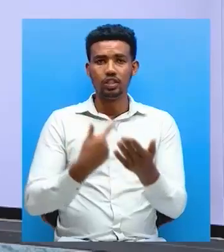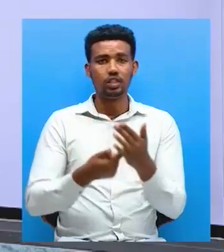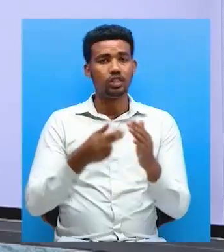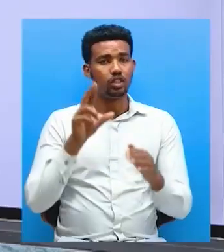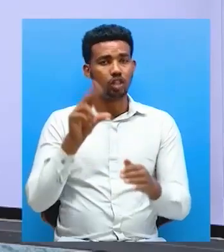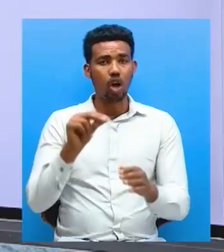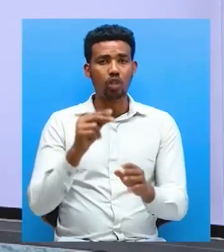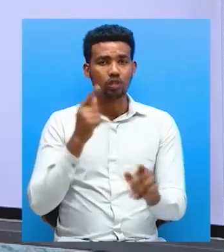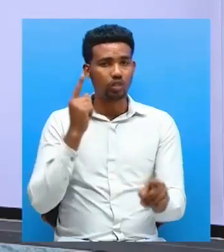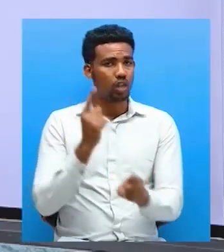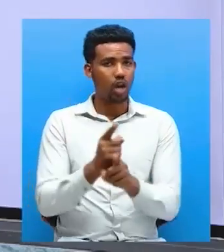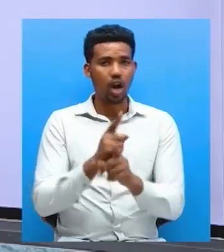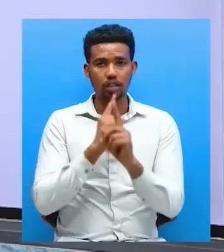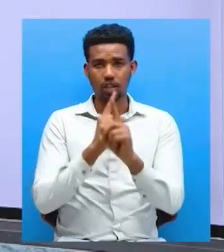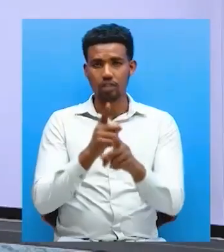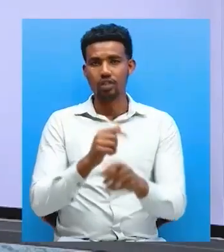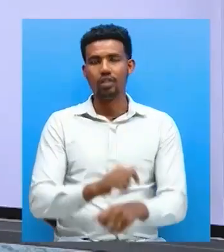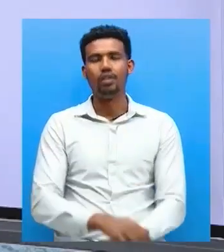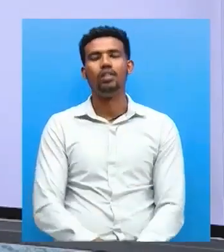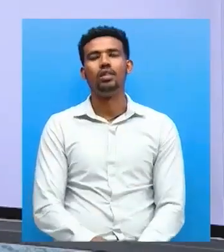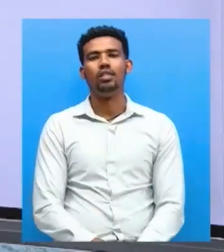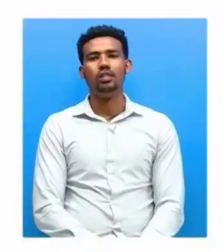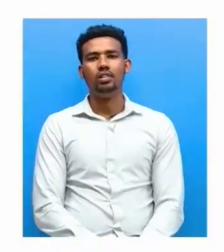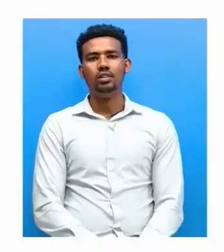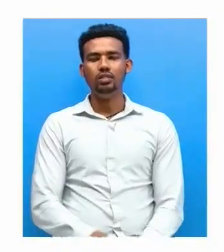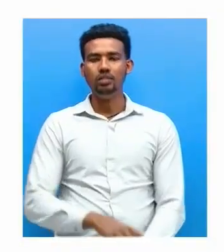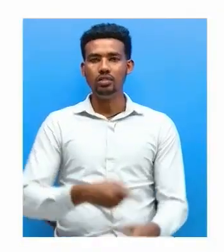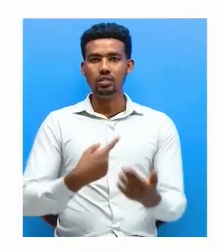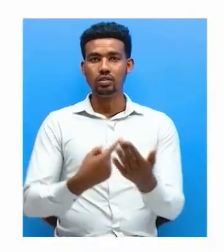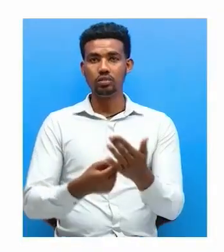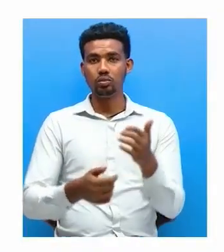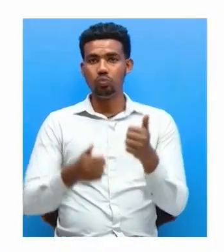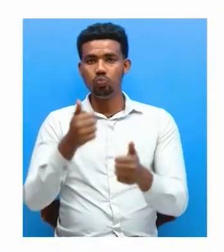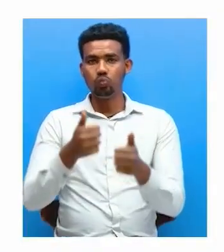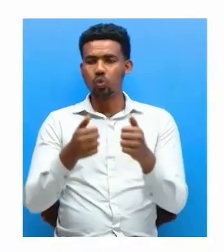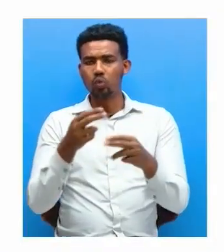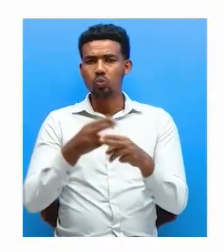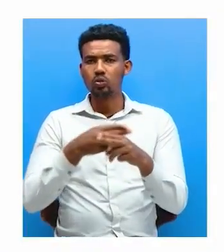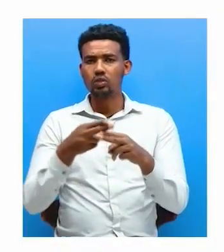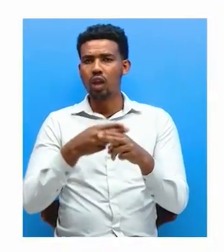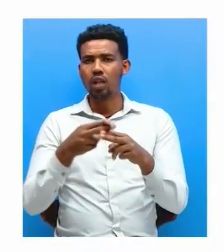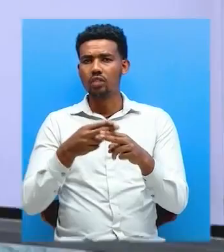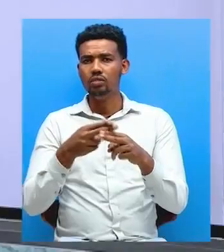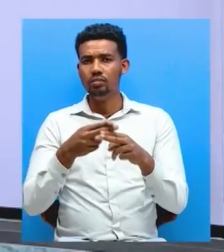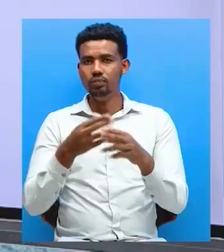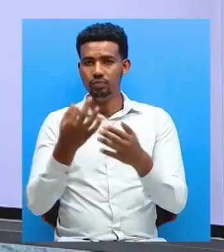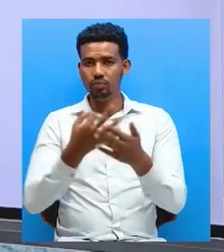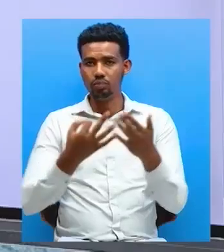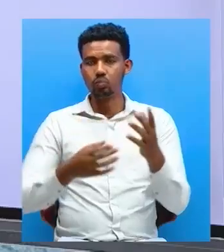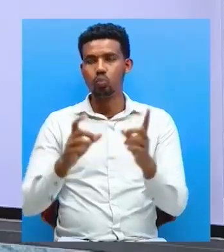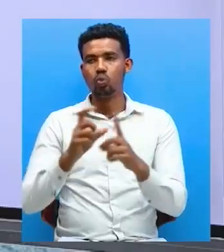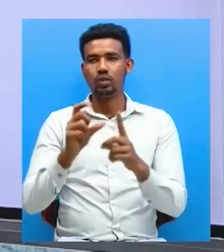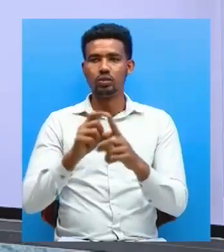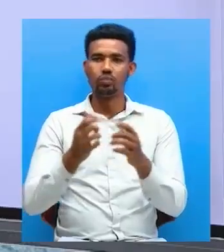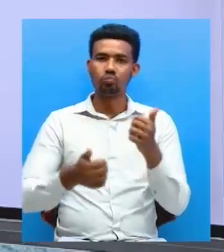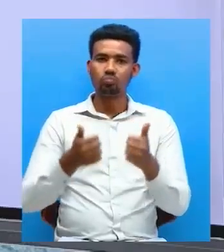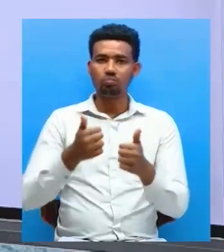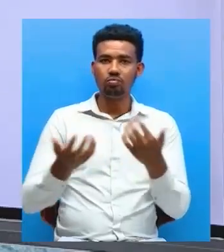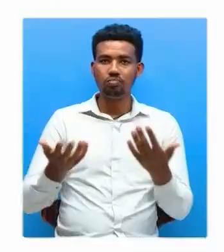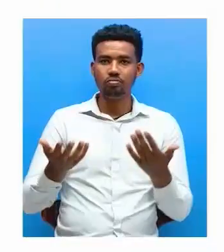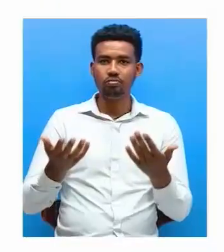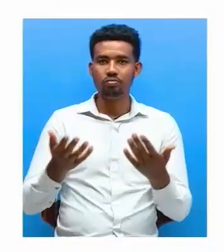not the right answer. Here is the contracted form of words here. We can pick